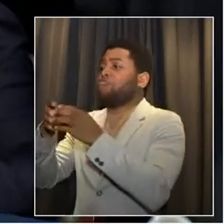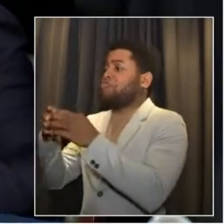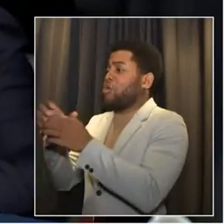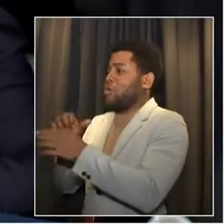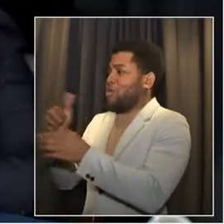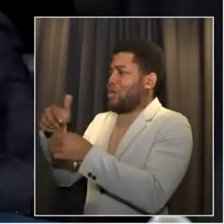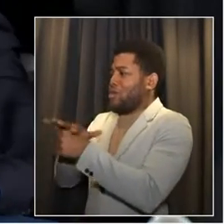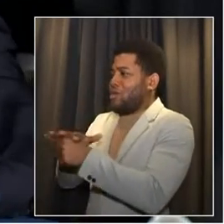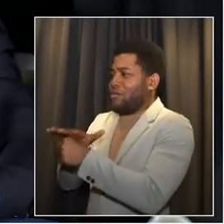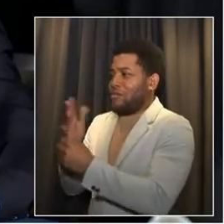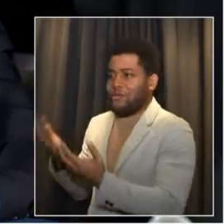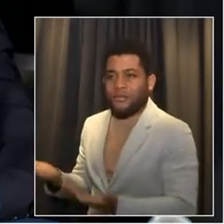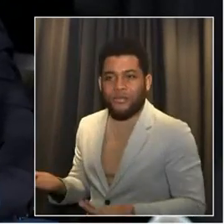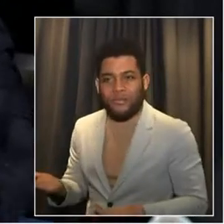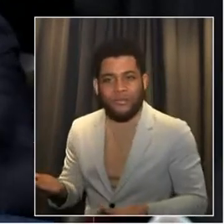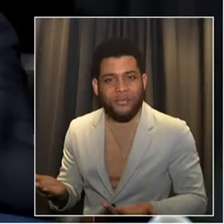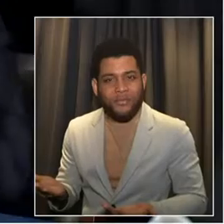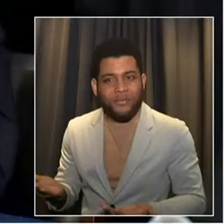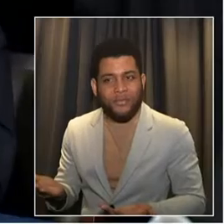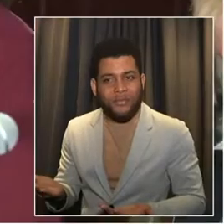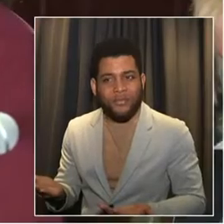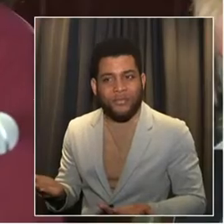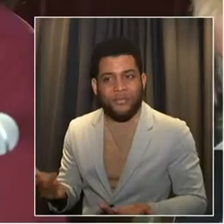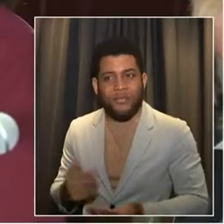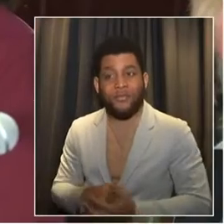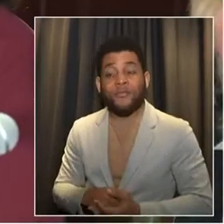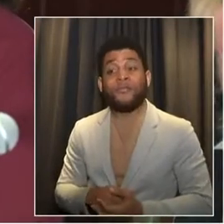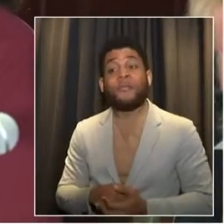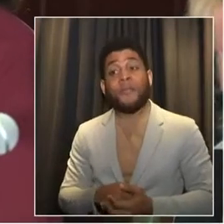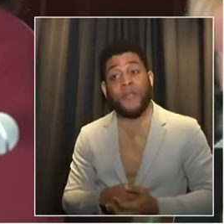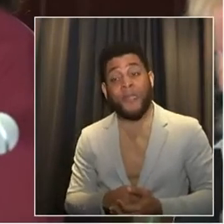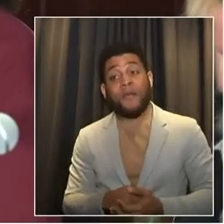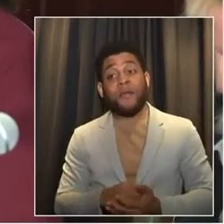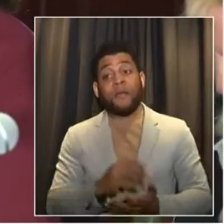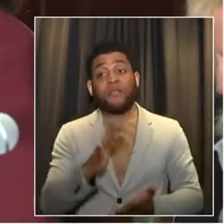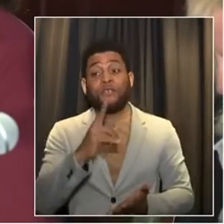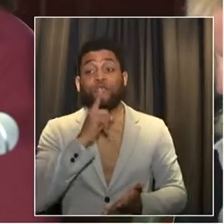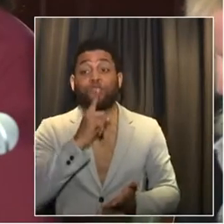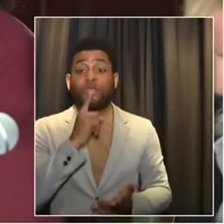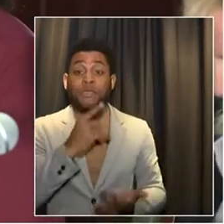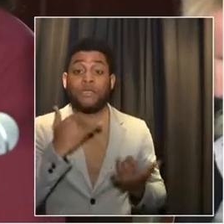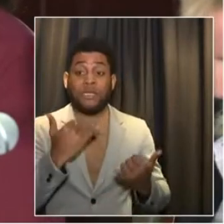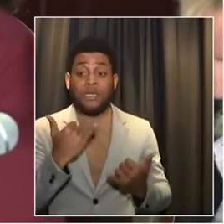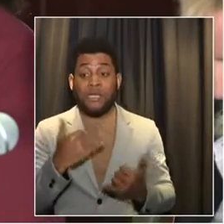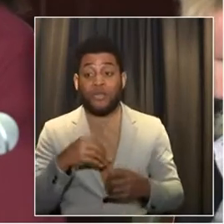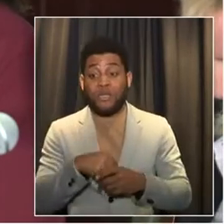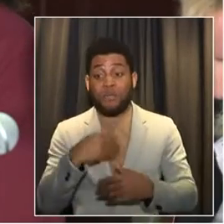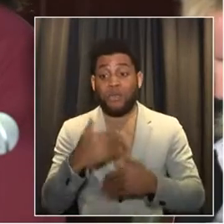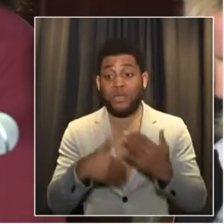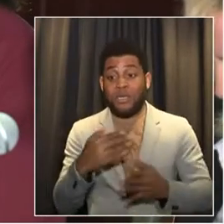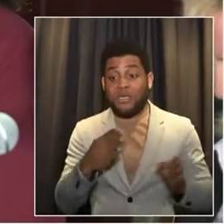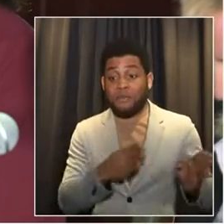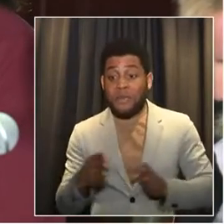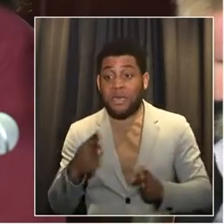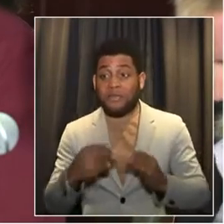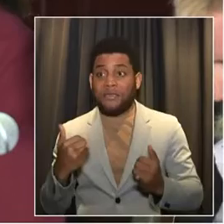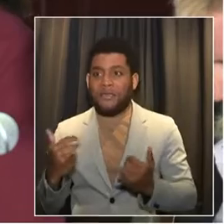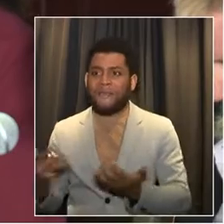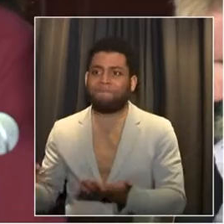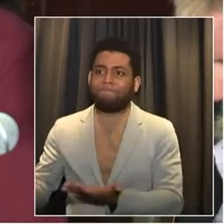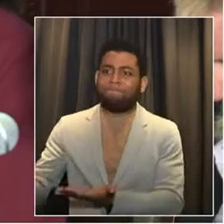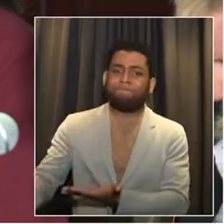Sure. Right now we're in the process of just kind of getting organized, getting data together, and